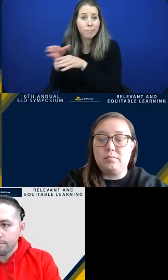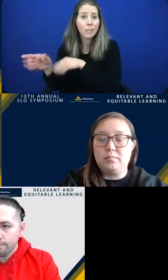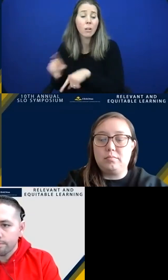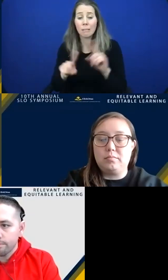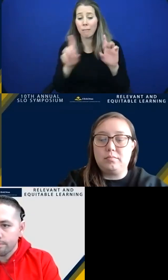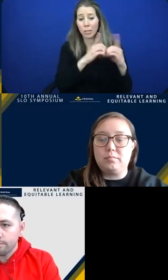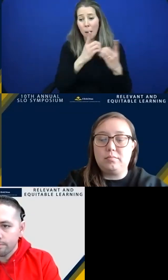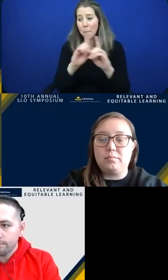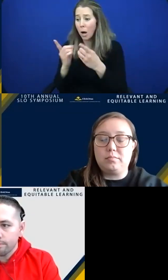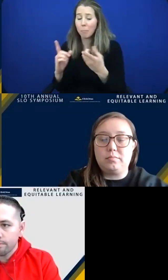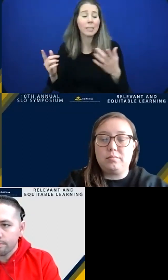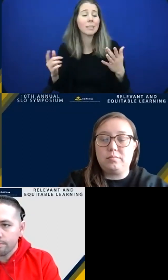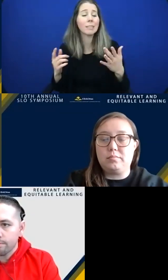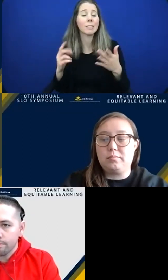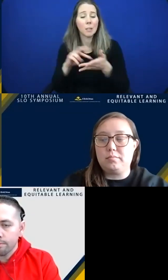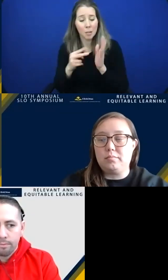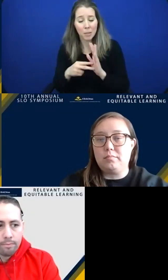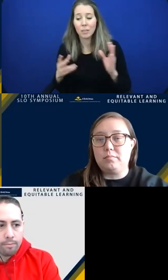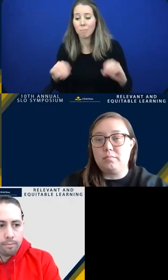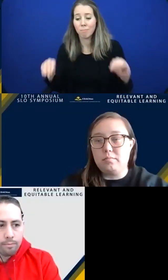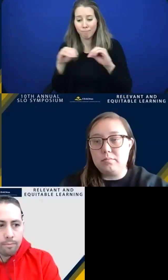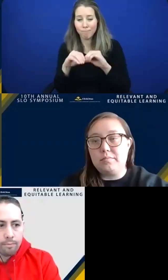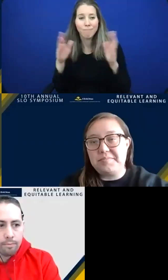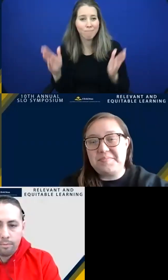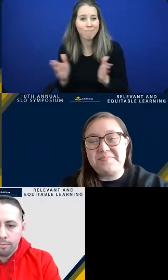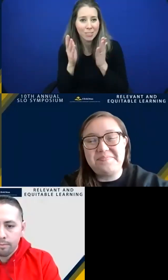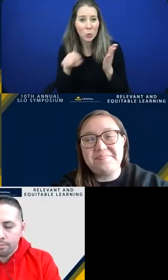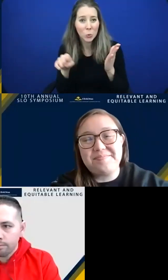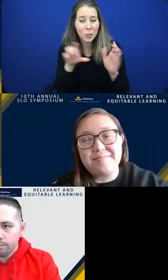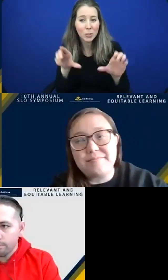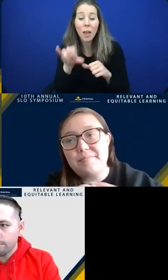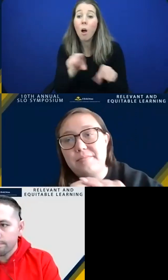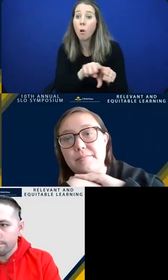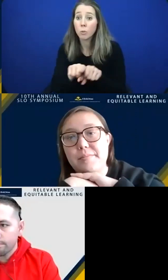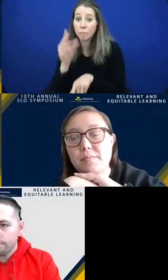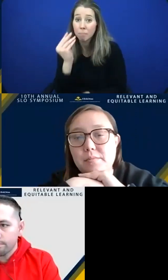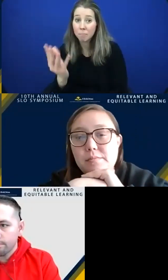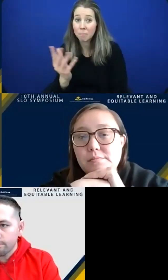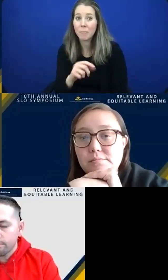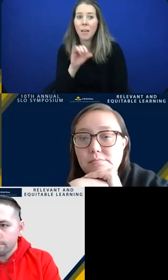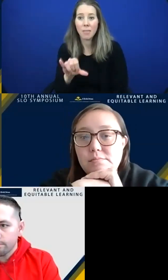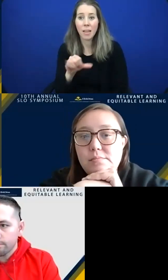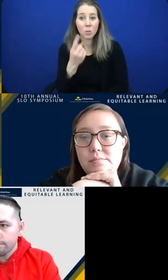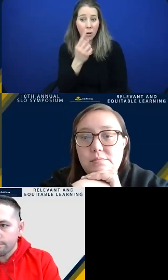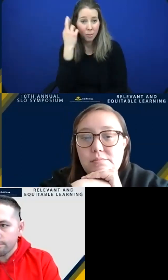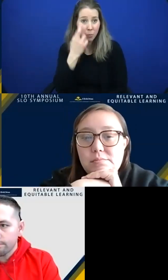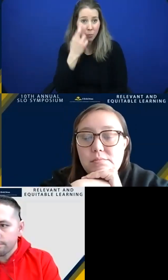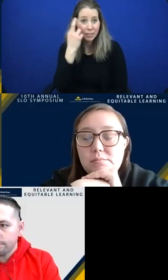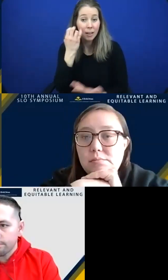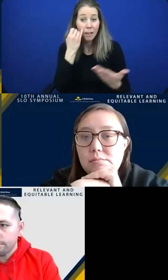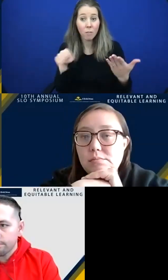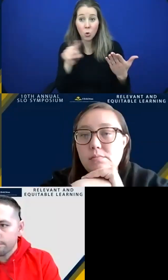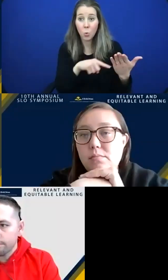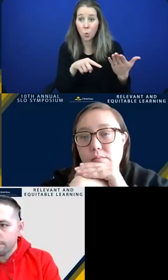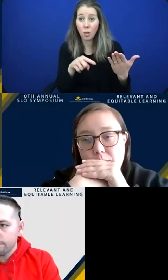across functions, the more I would encourage you to do that. And by the way, that is one of the reasons, if you look at,